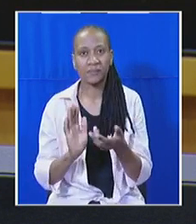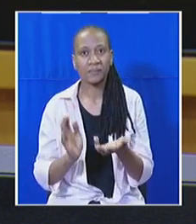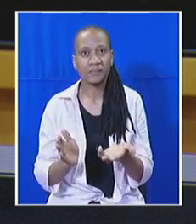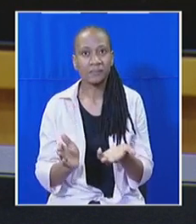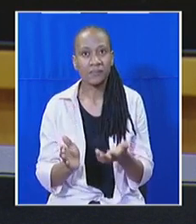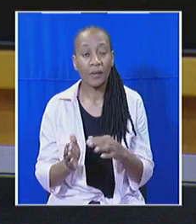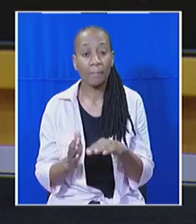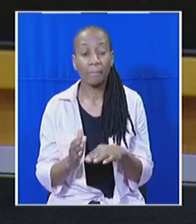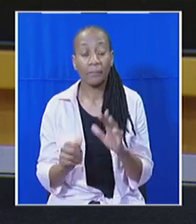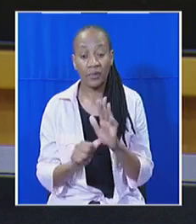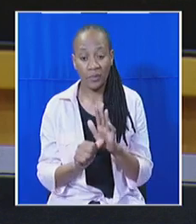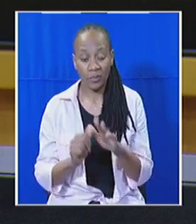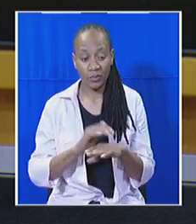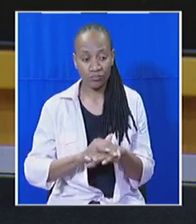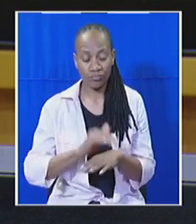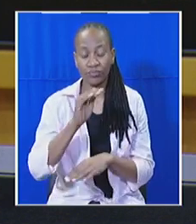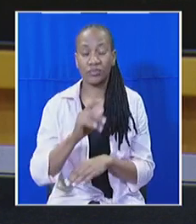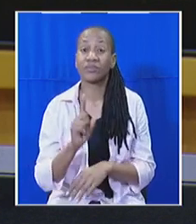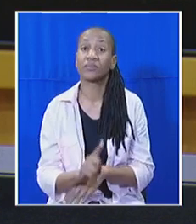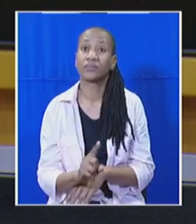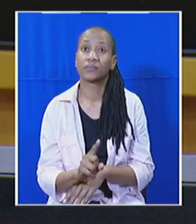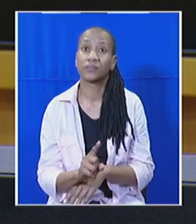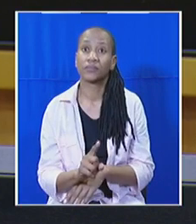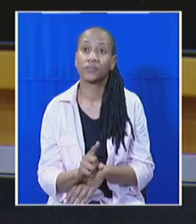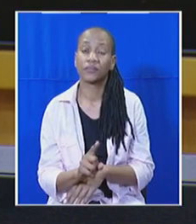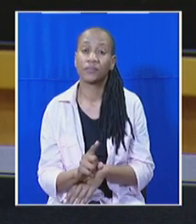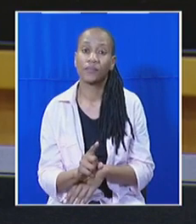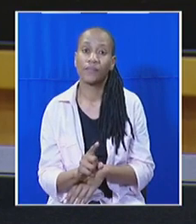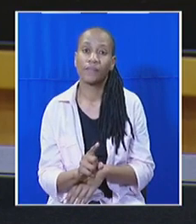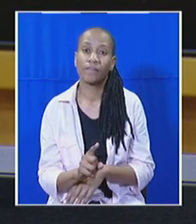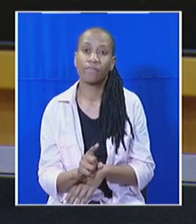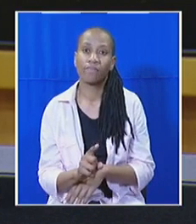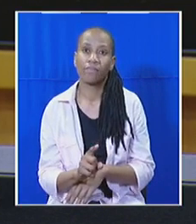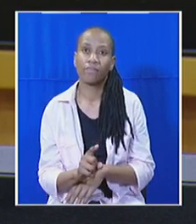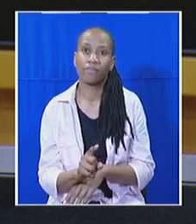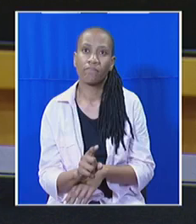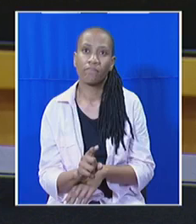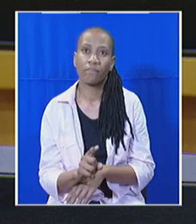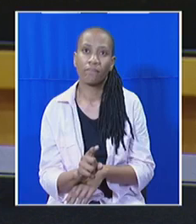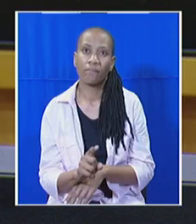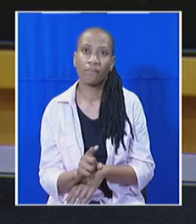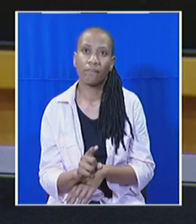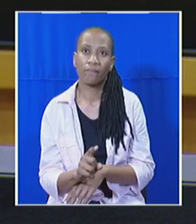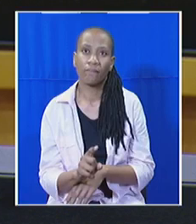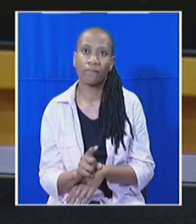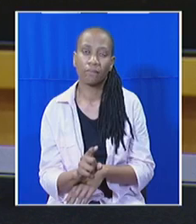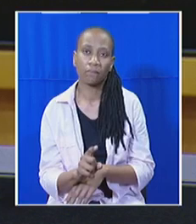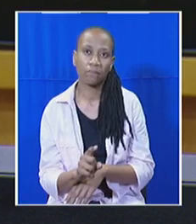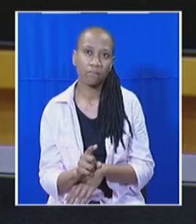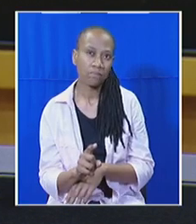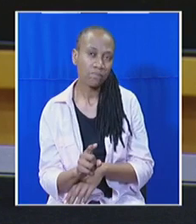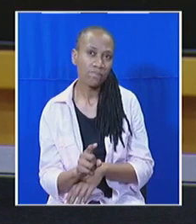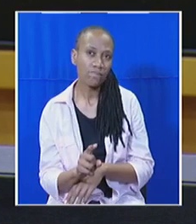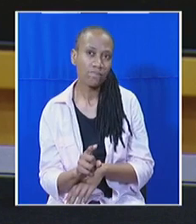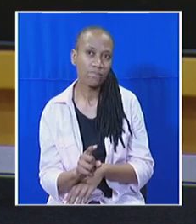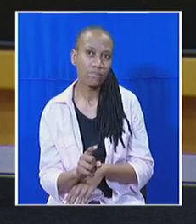And the most important thing with regard to the question that you are raising, we have made a case to the point that government